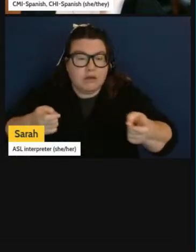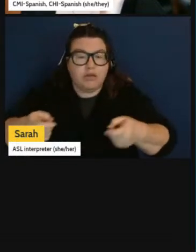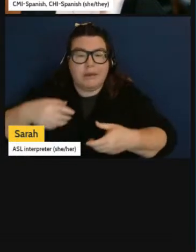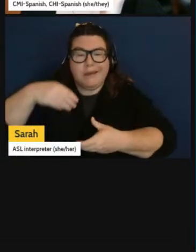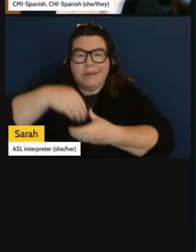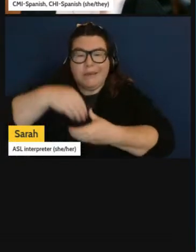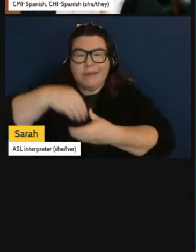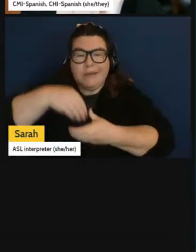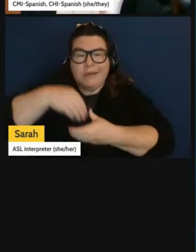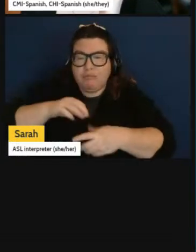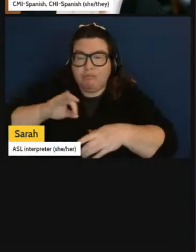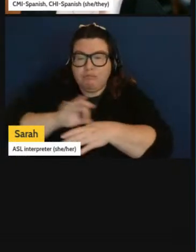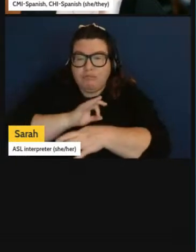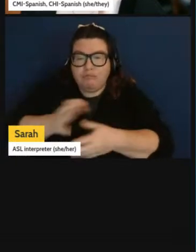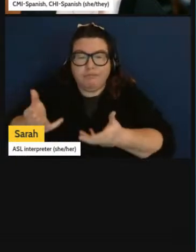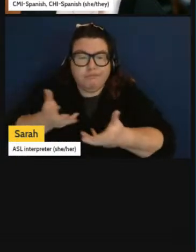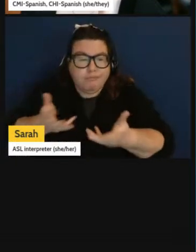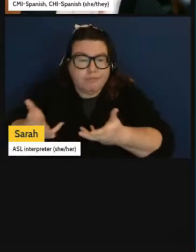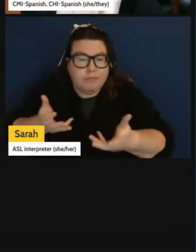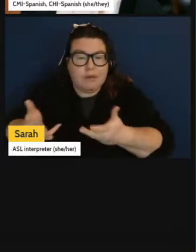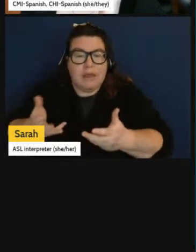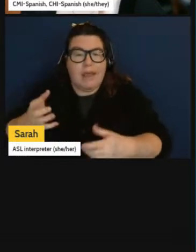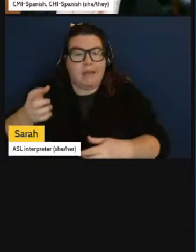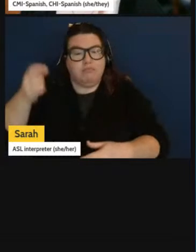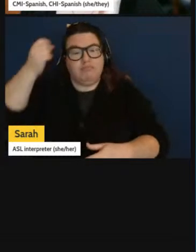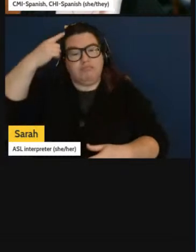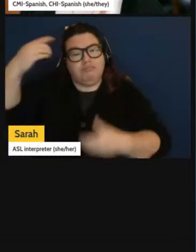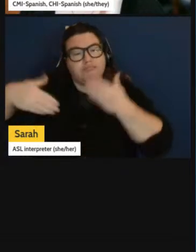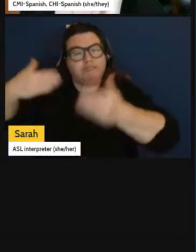functioning, and cognitive processes.